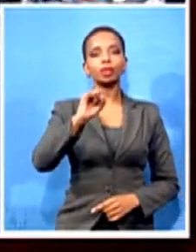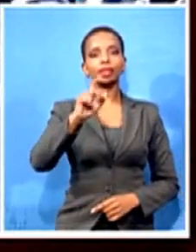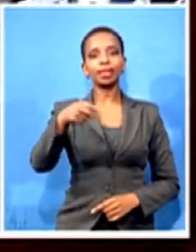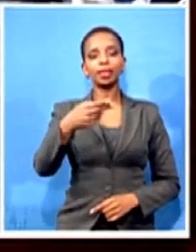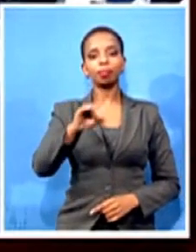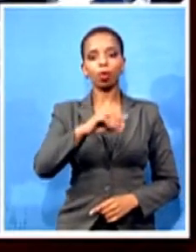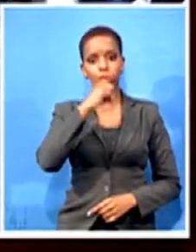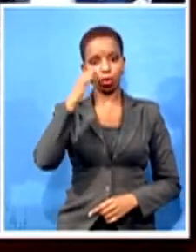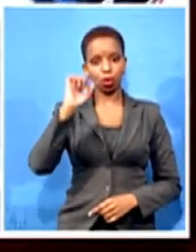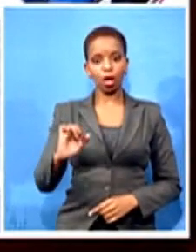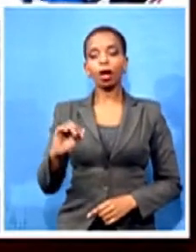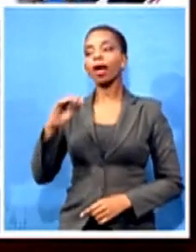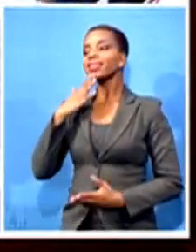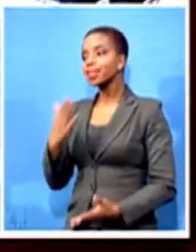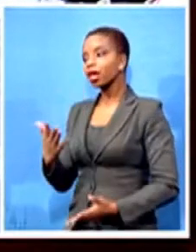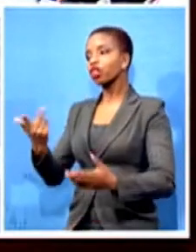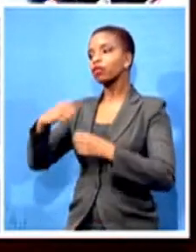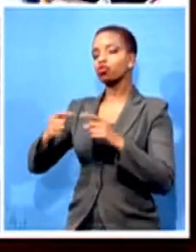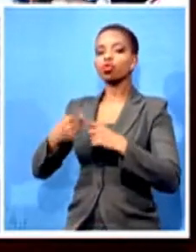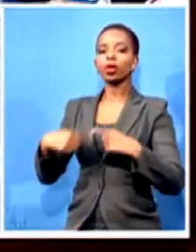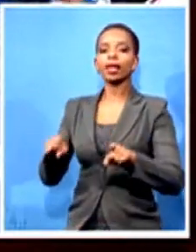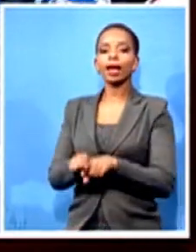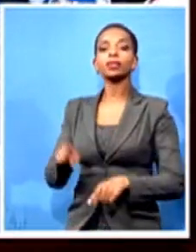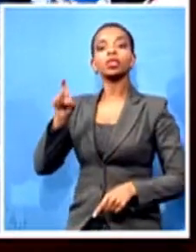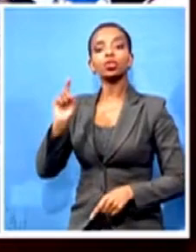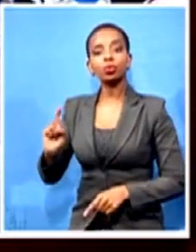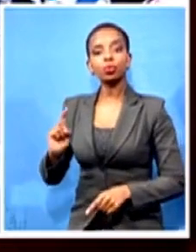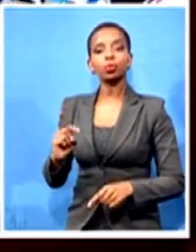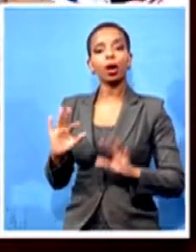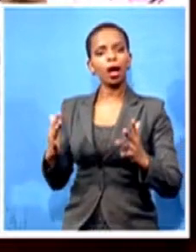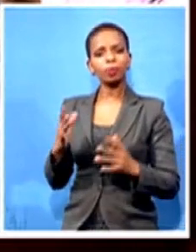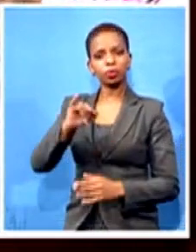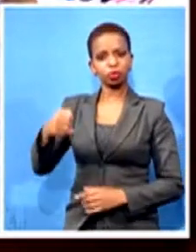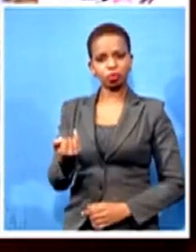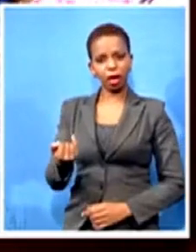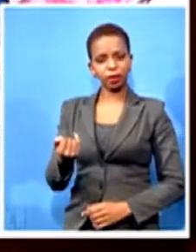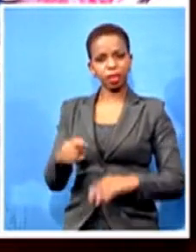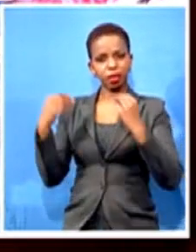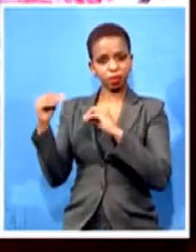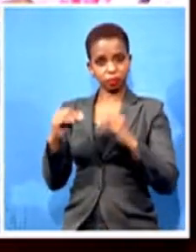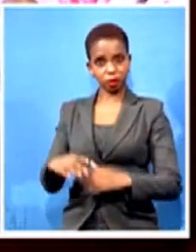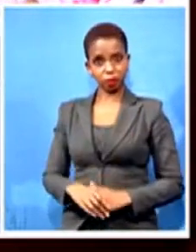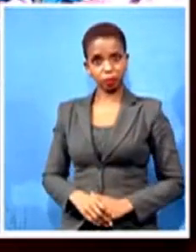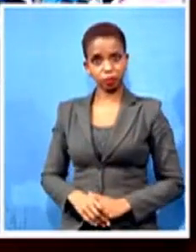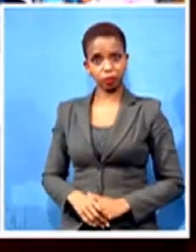us. You in the hustle and bustle of Johannesburg. Speak to us.